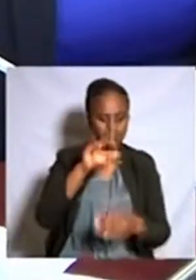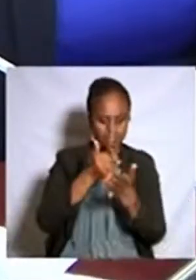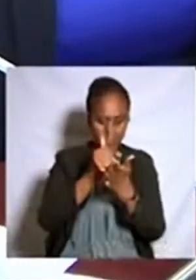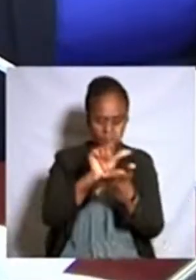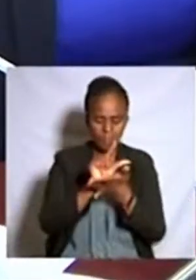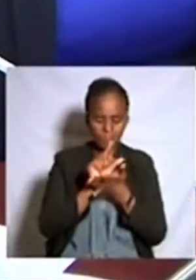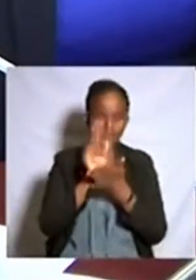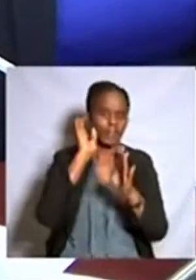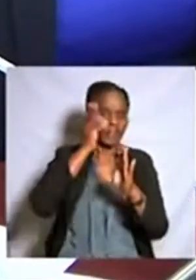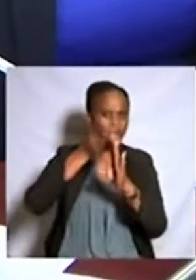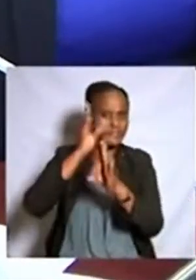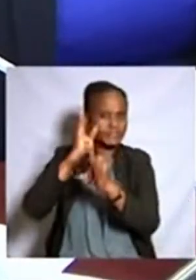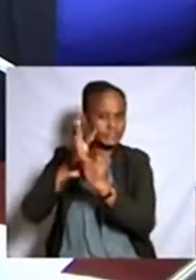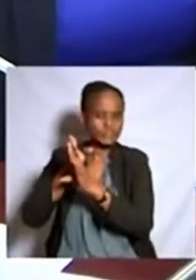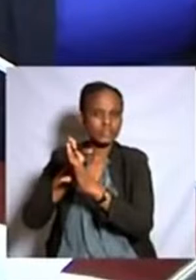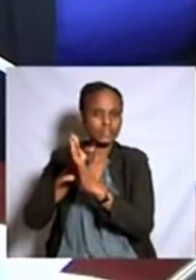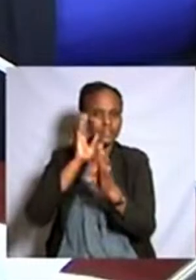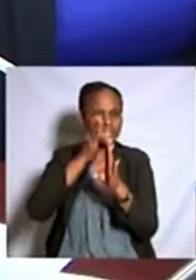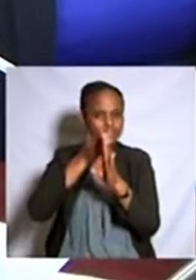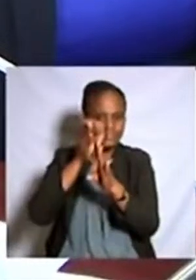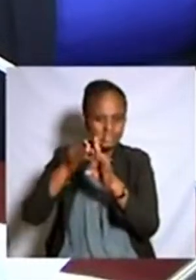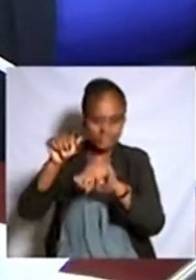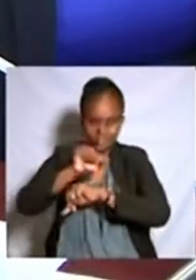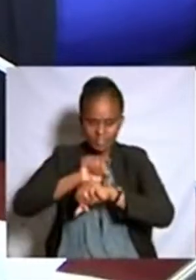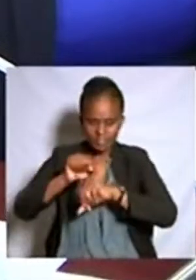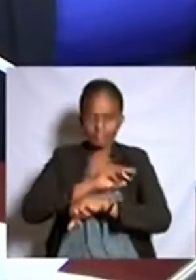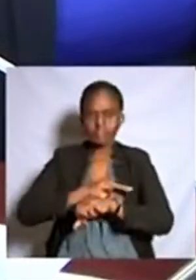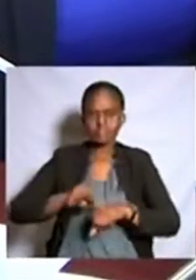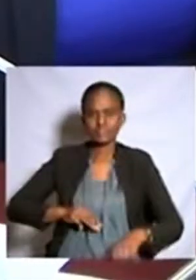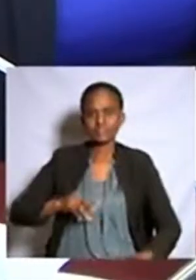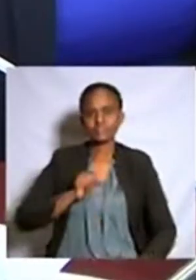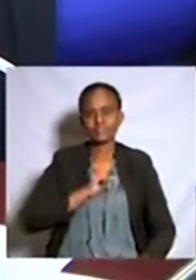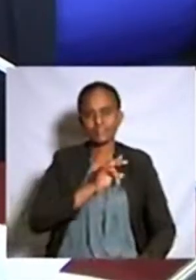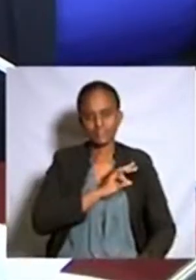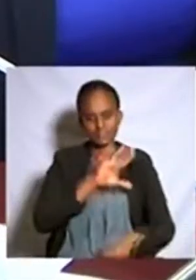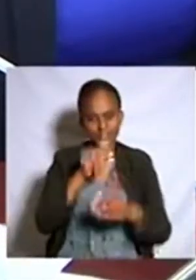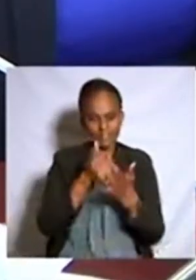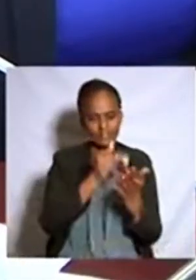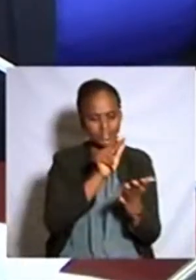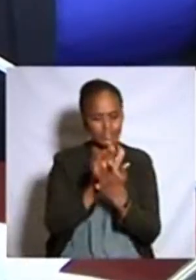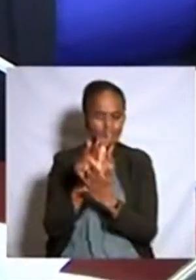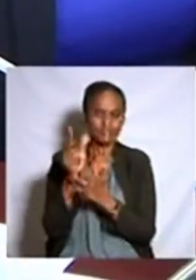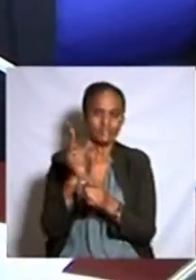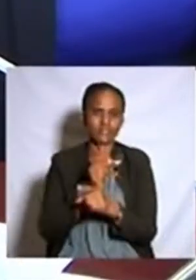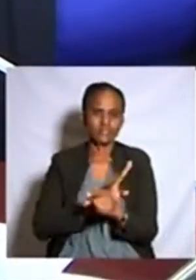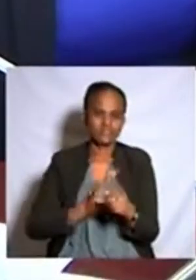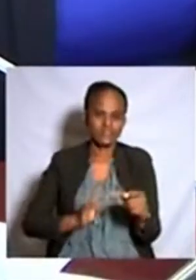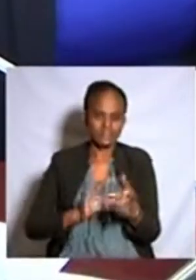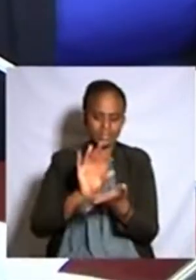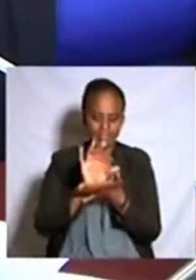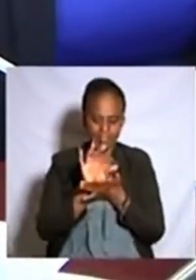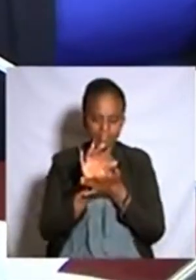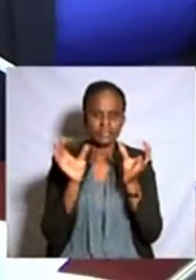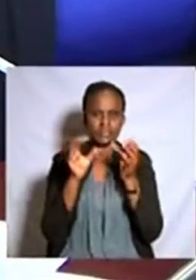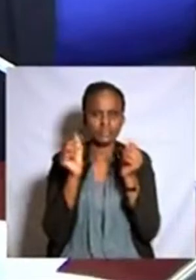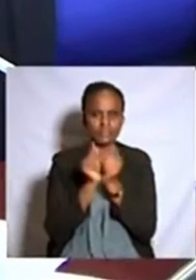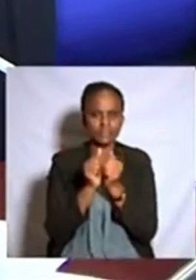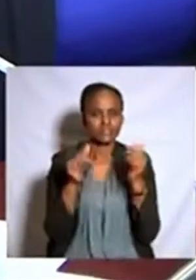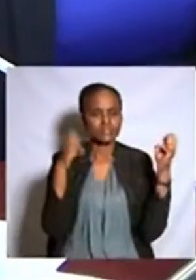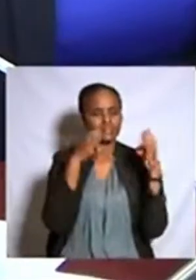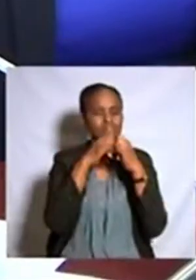relating to senior members of staff were approved by the Board Credit Committee in accordance with the